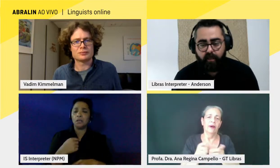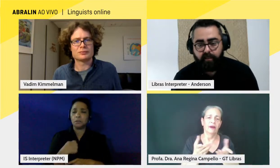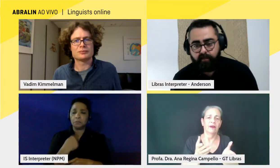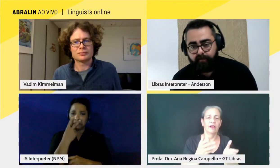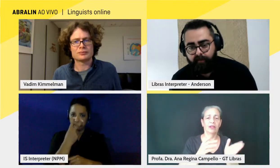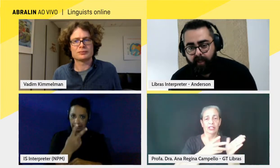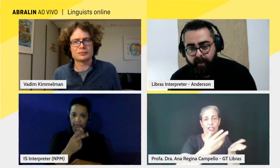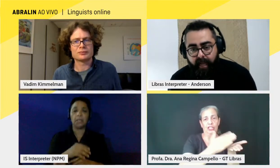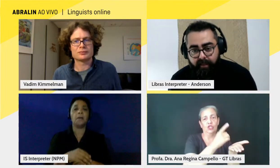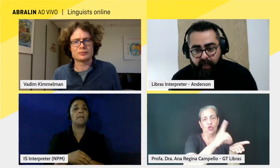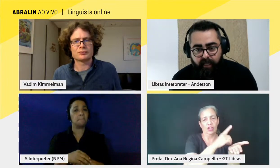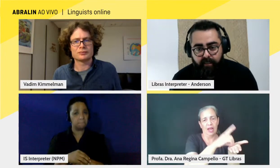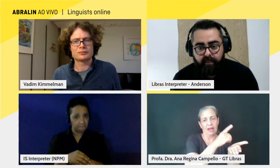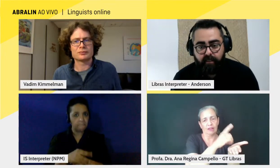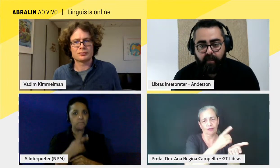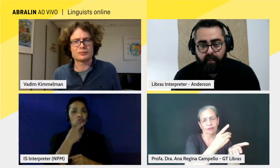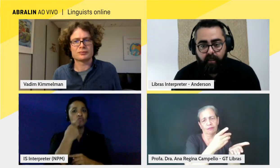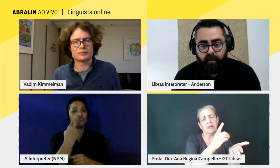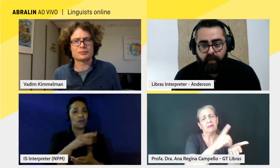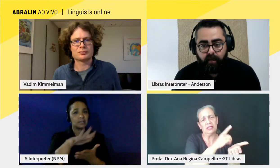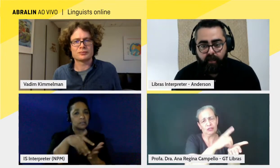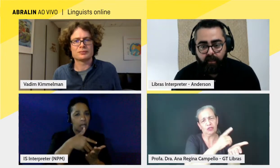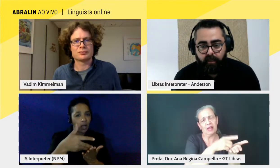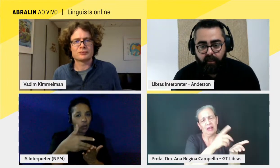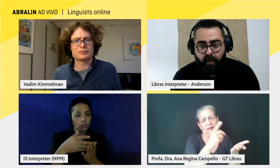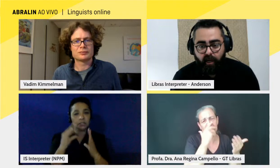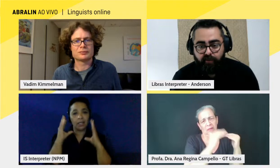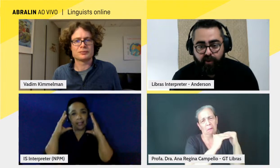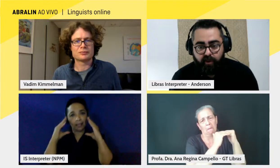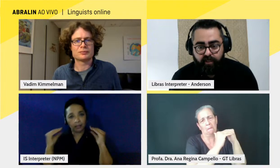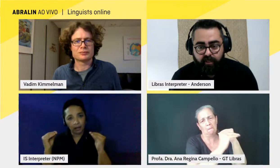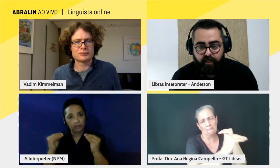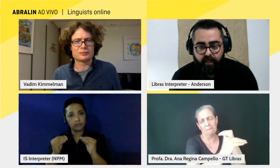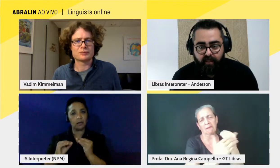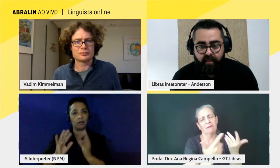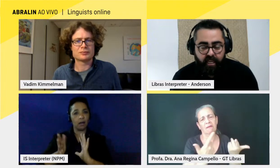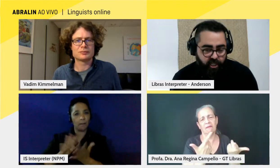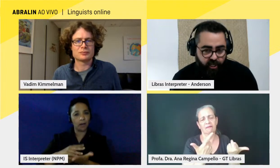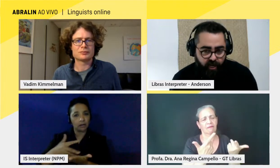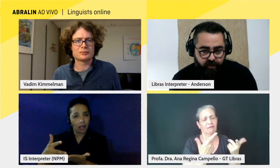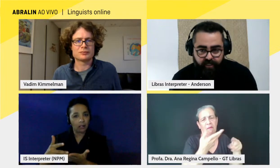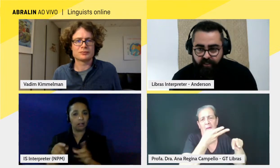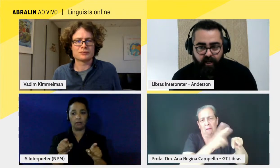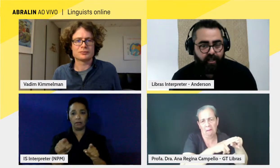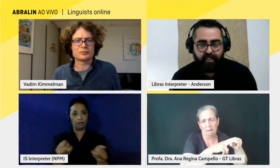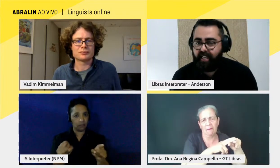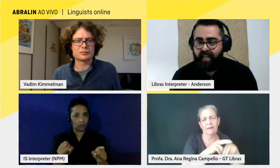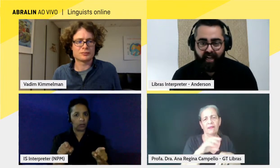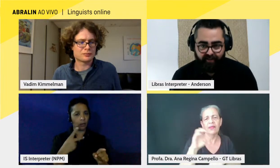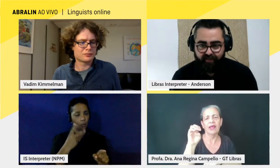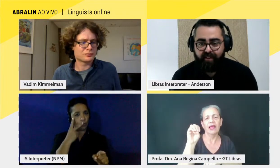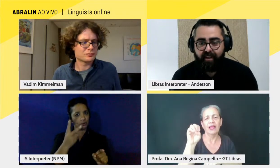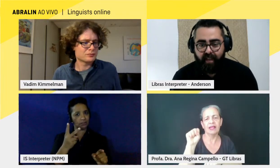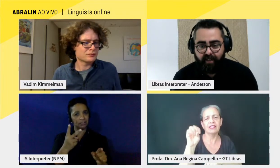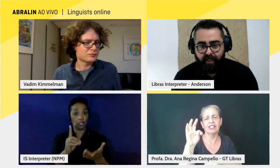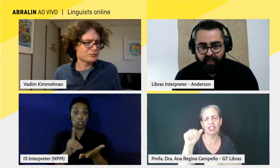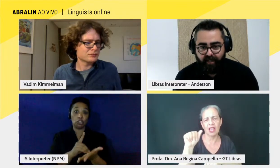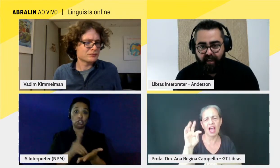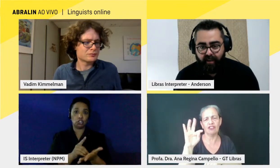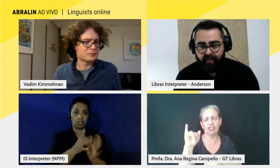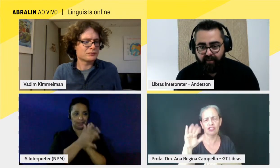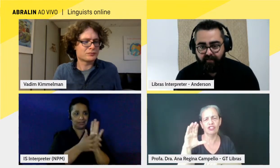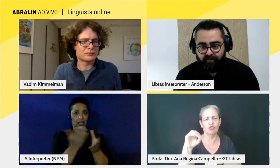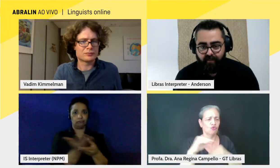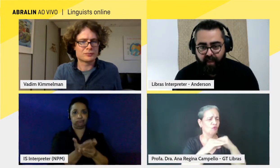Russian and Netherlands, of course, dictionaries are not enough, and